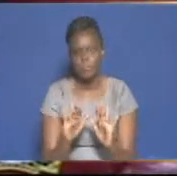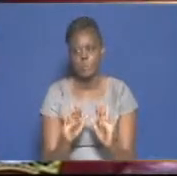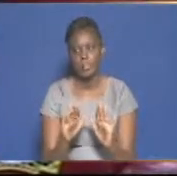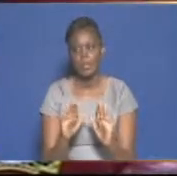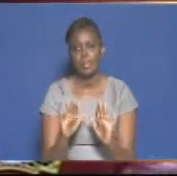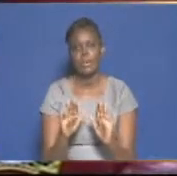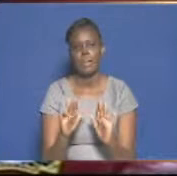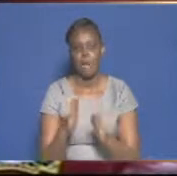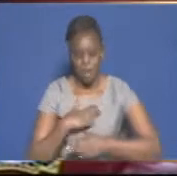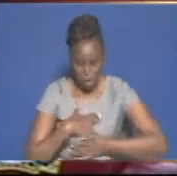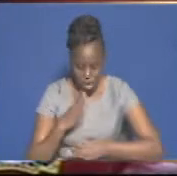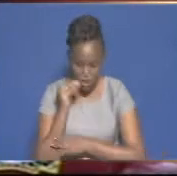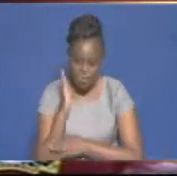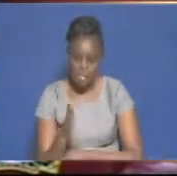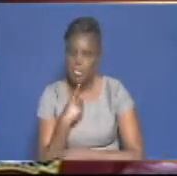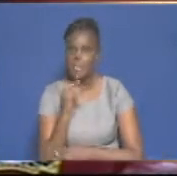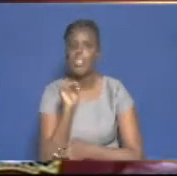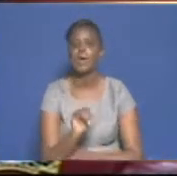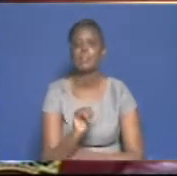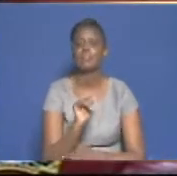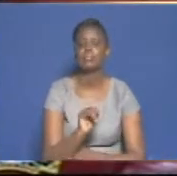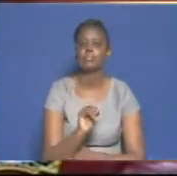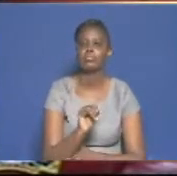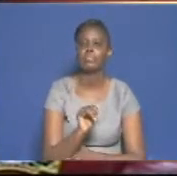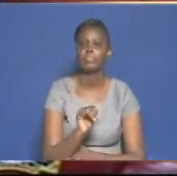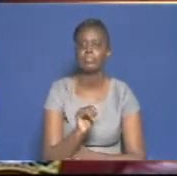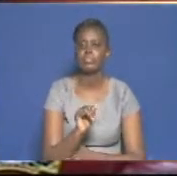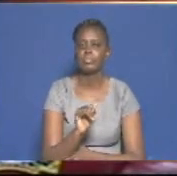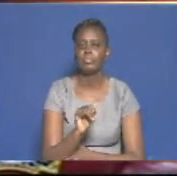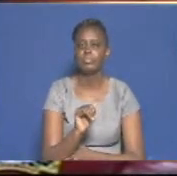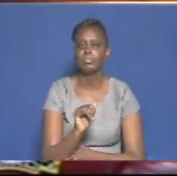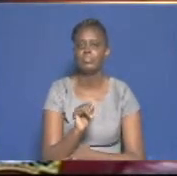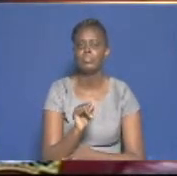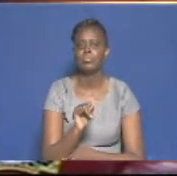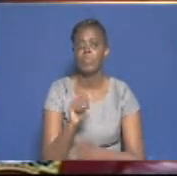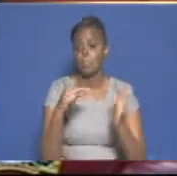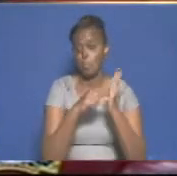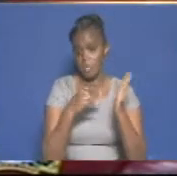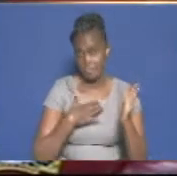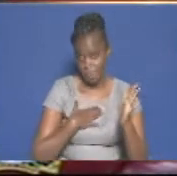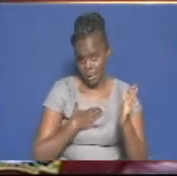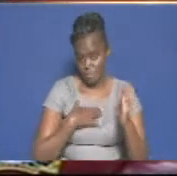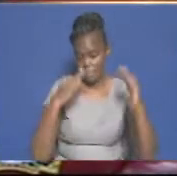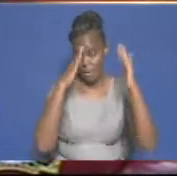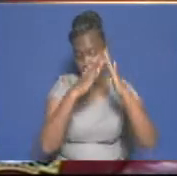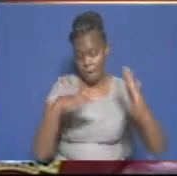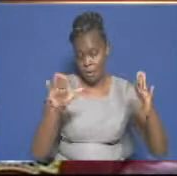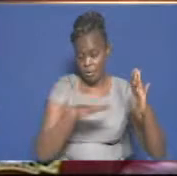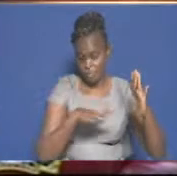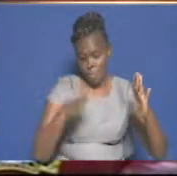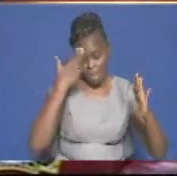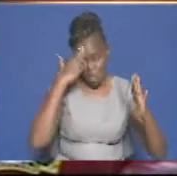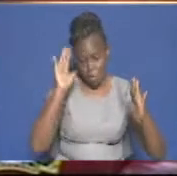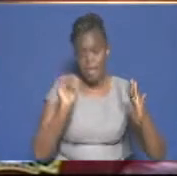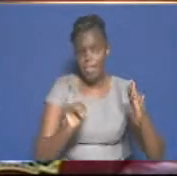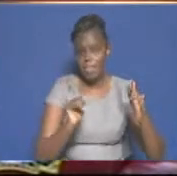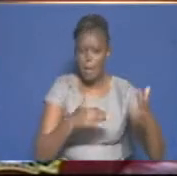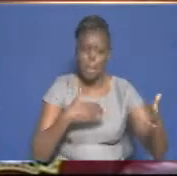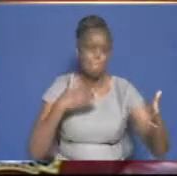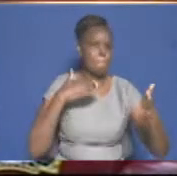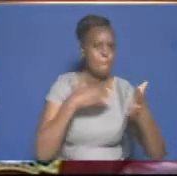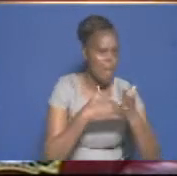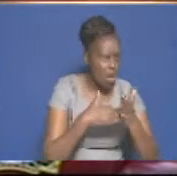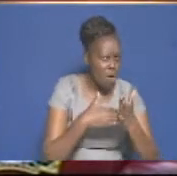Therefore, Honorable Speaker, I would like to say that this House should not block